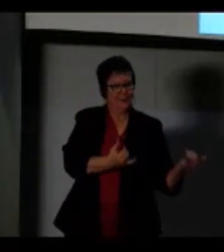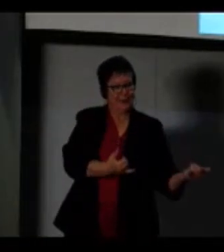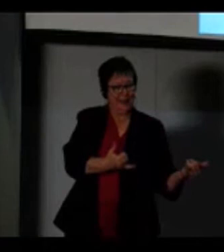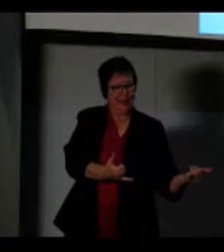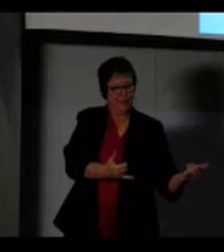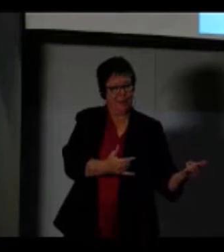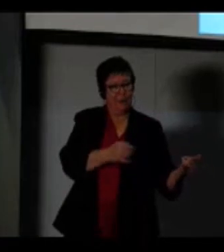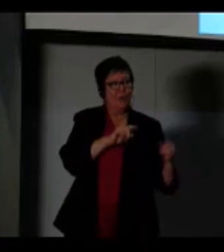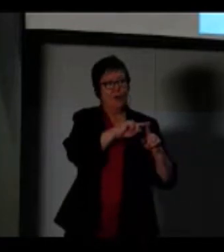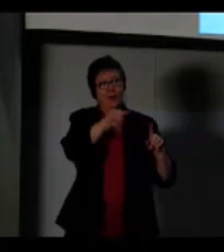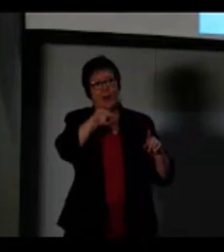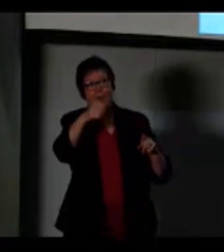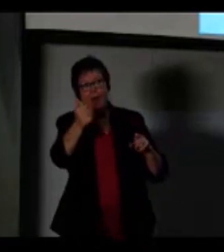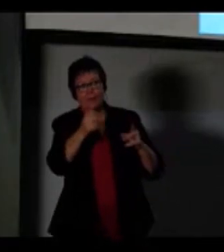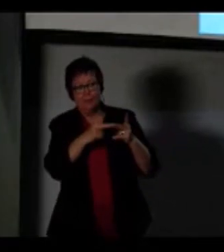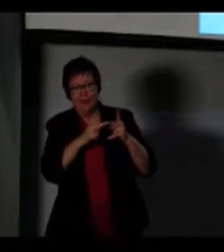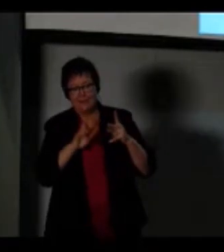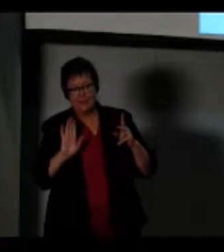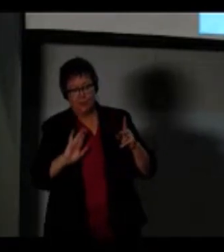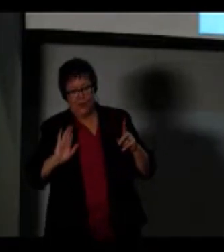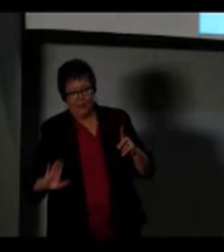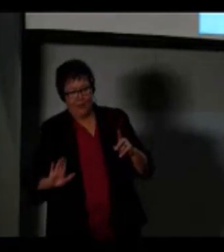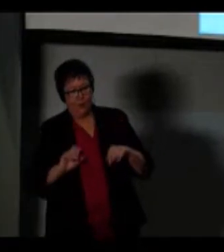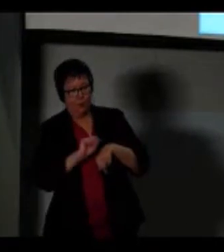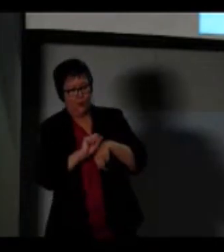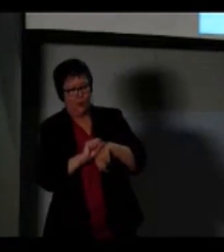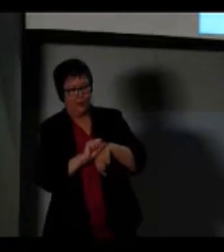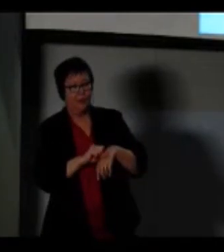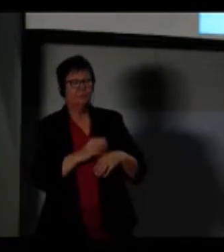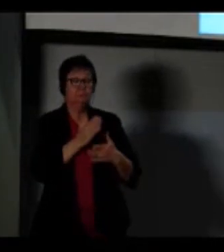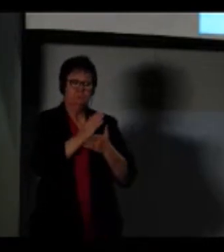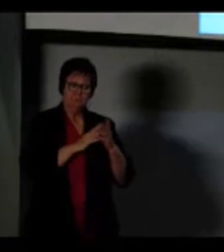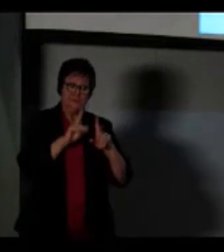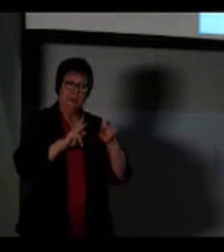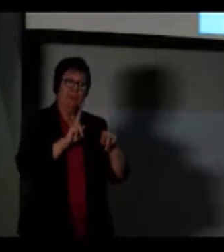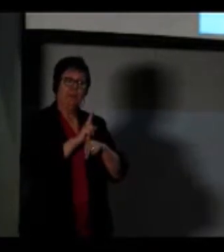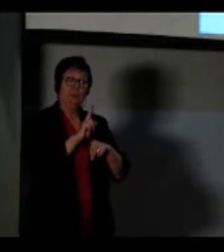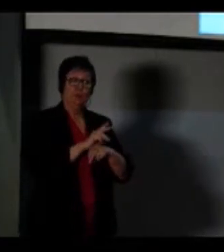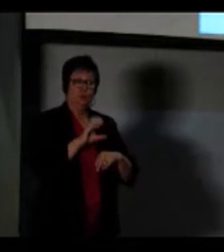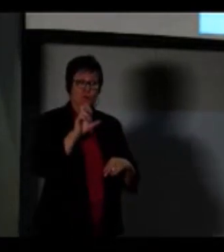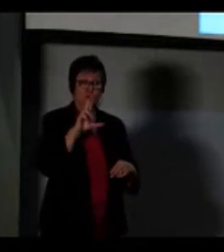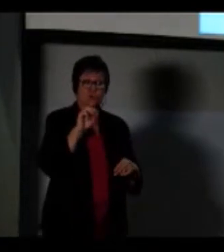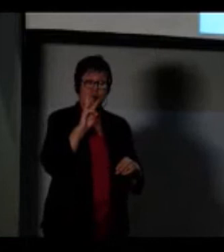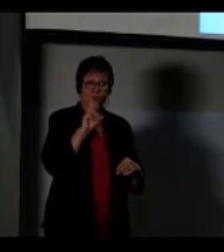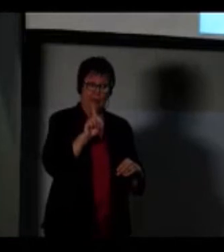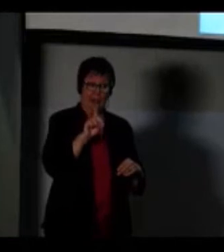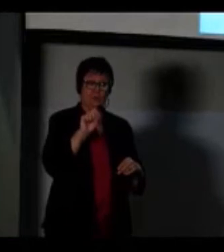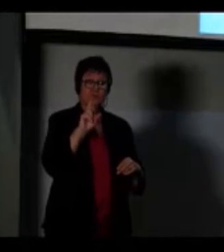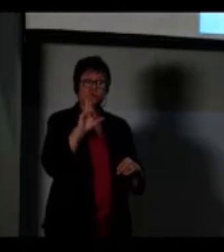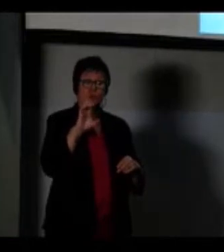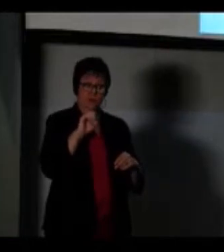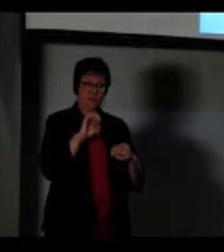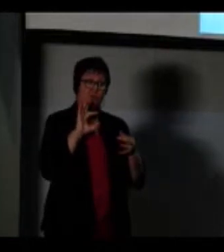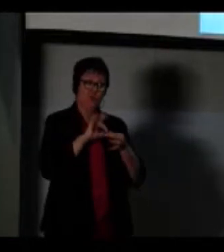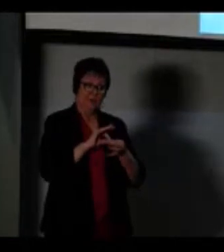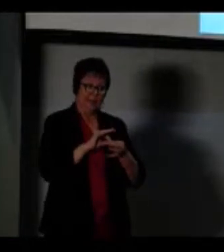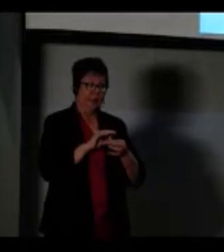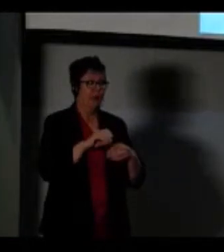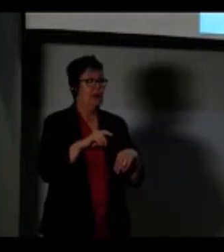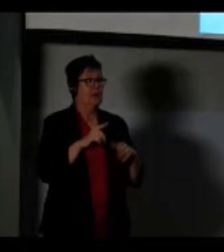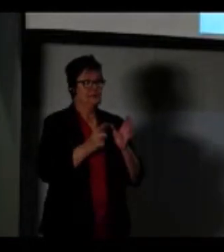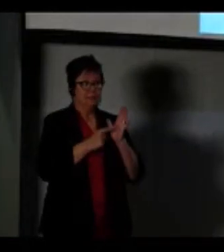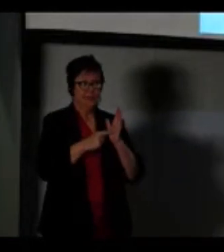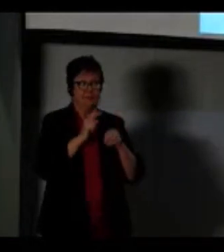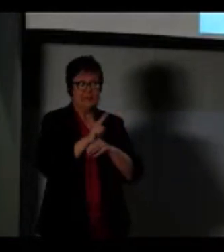have crowdsourced SAM's linked data, and using the Wikidata Mix and Match tool have linked our records to the Wikidata